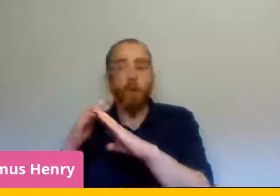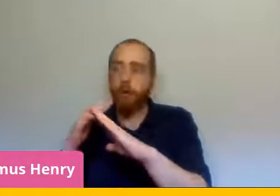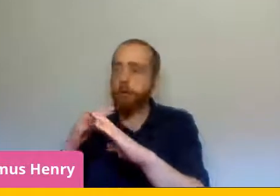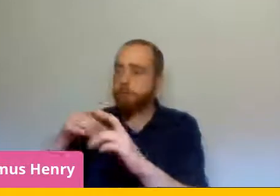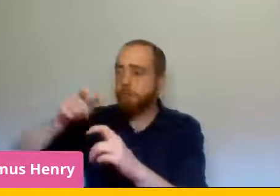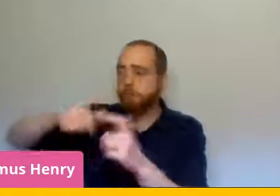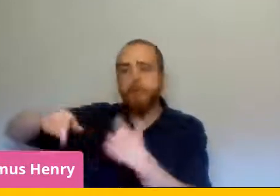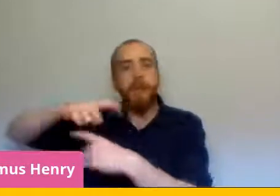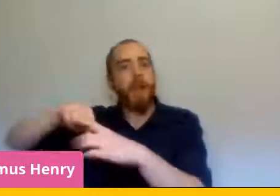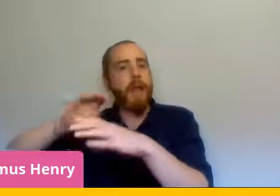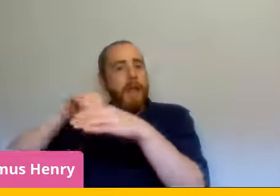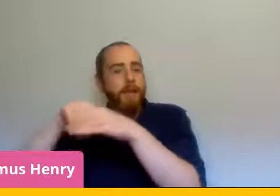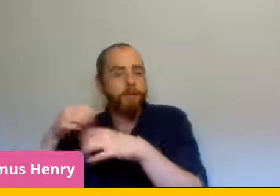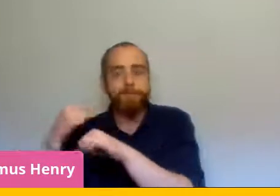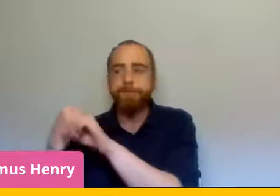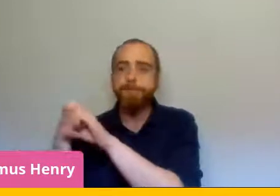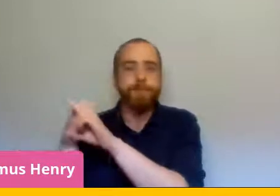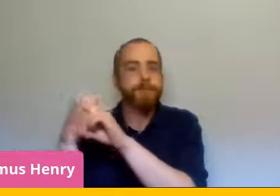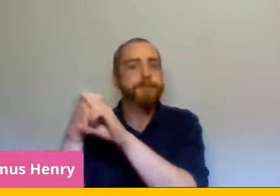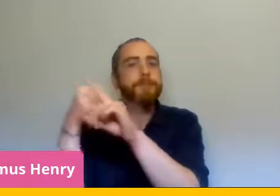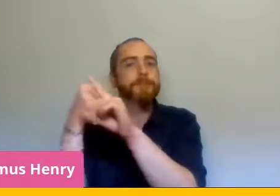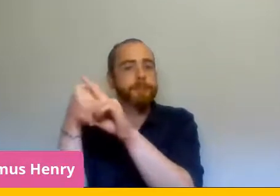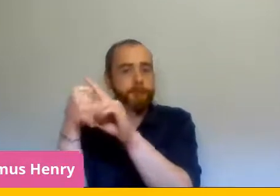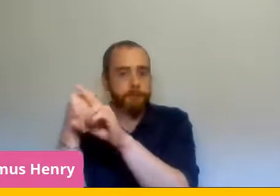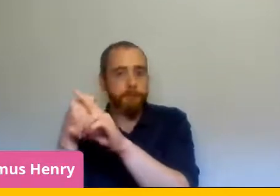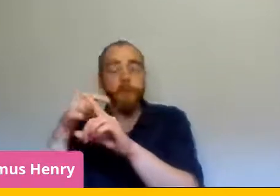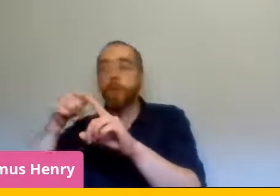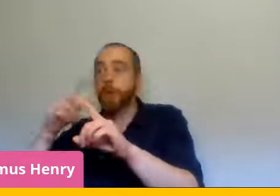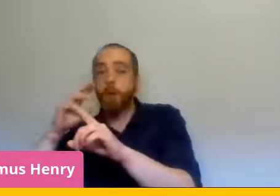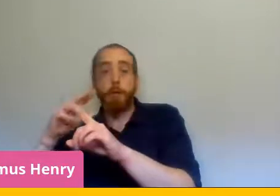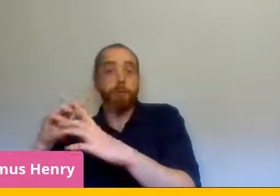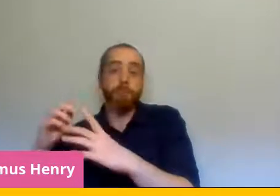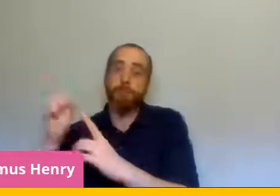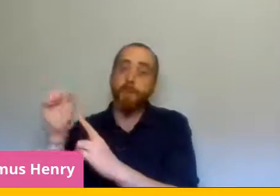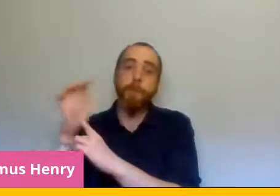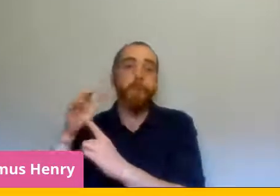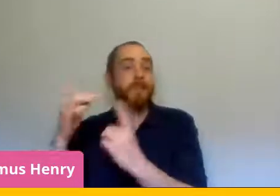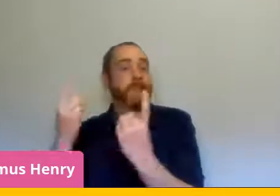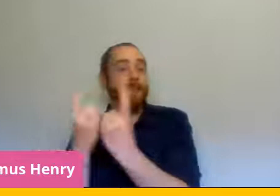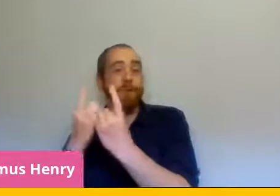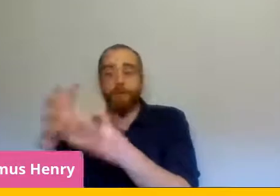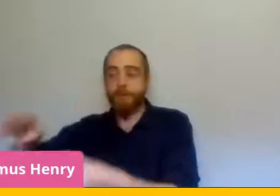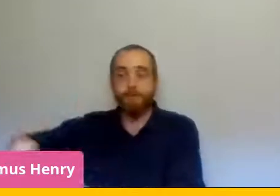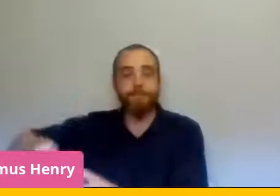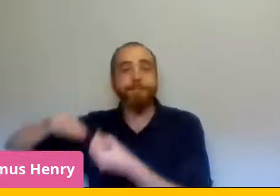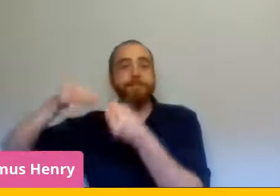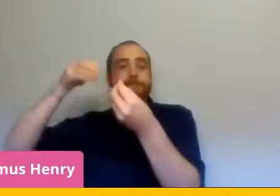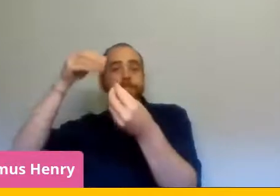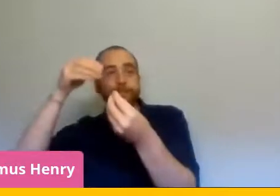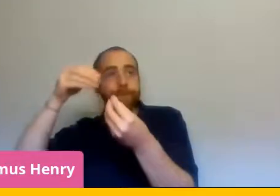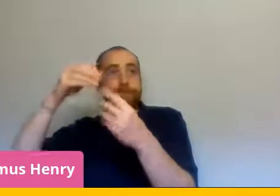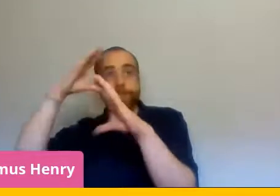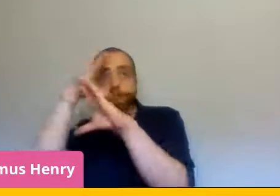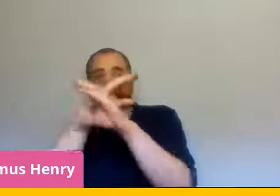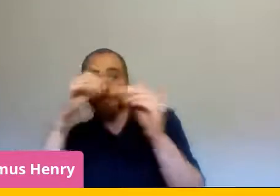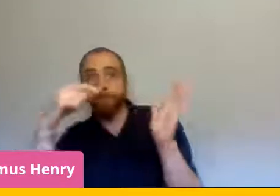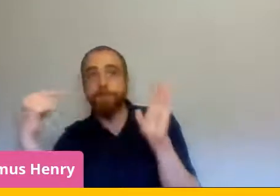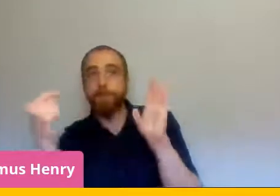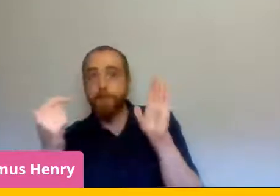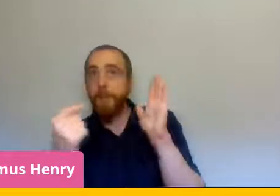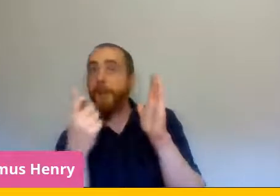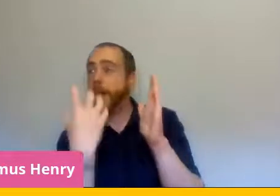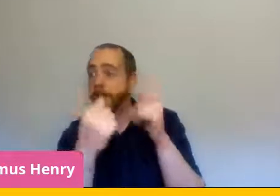across all the grassroots in trying to push all of these issues into the light to see what is happening in the sector. And